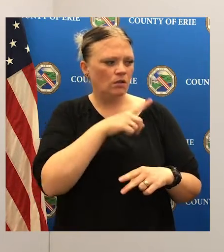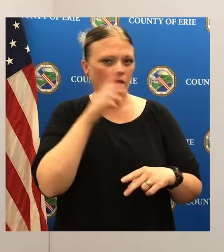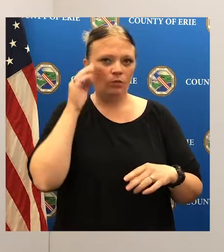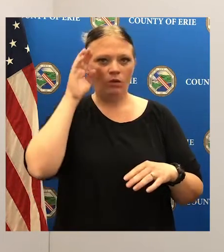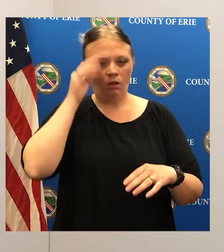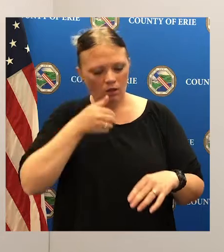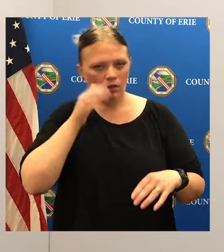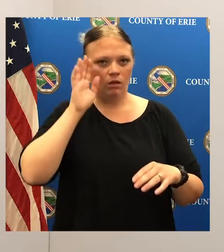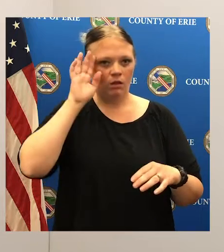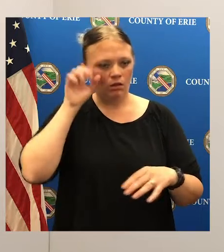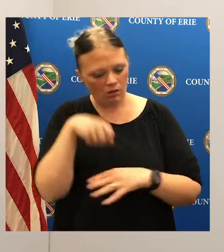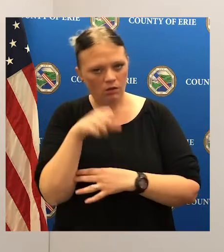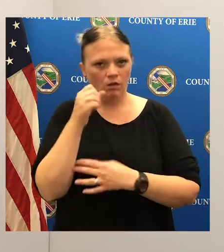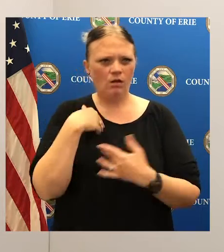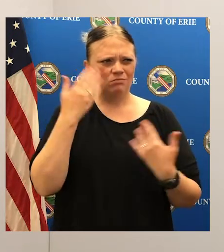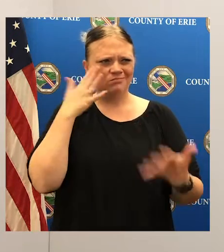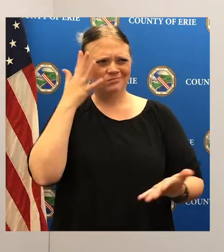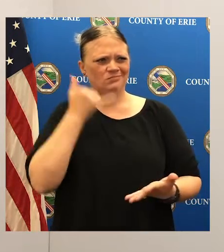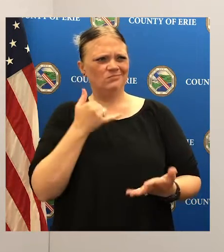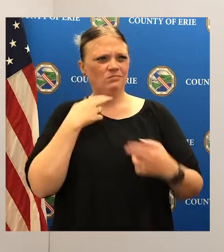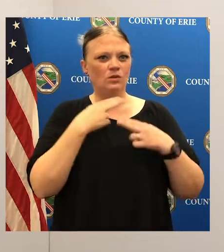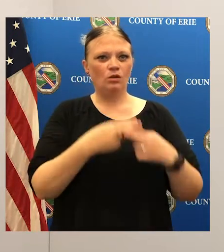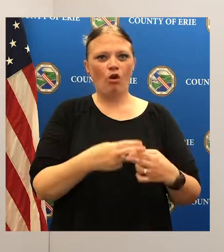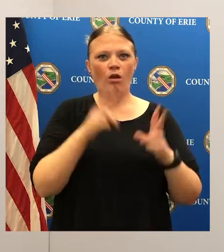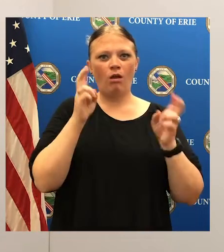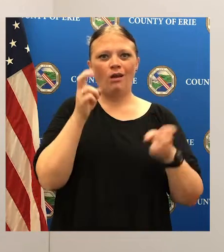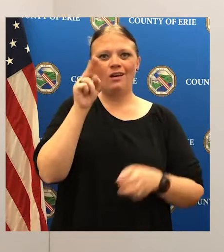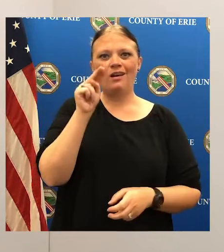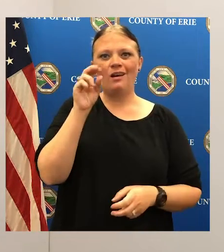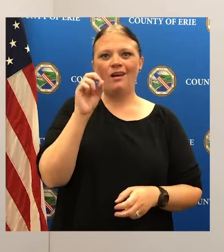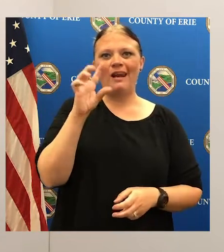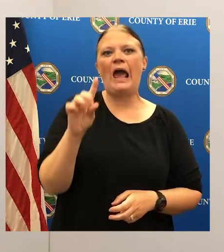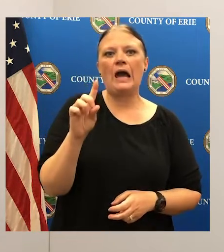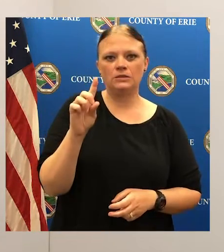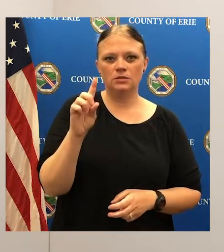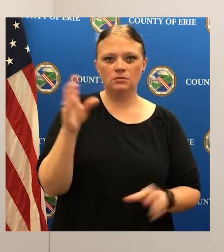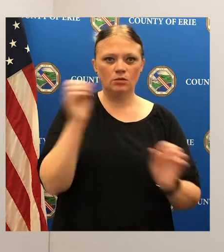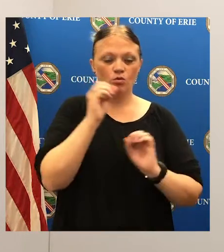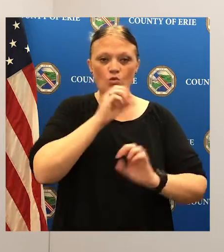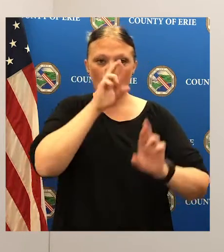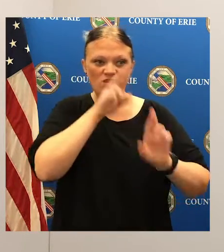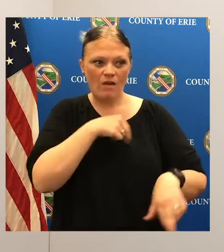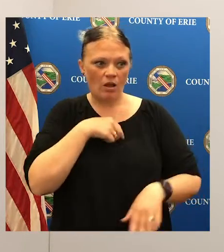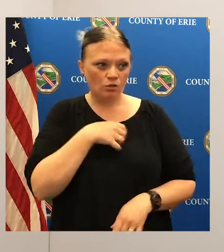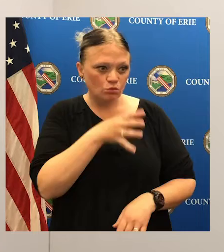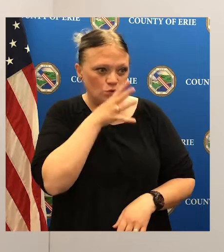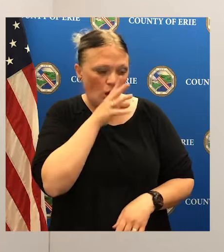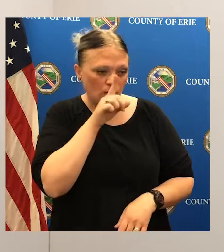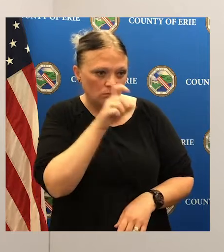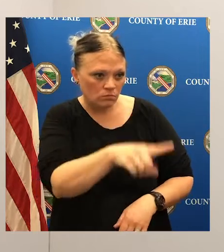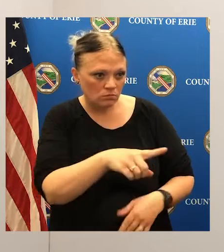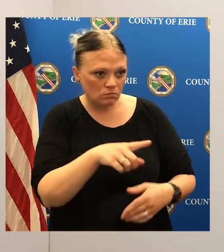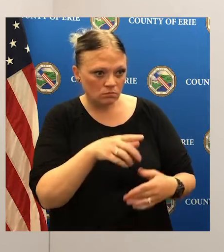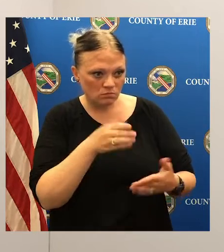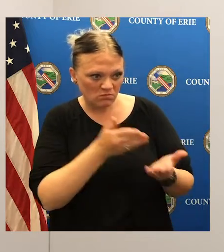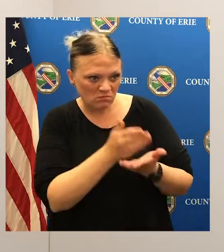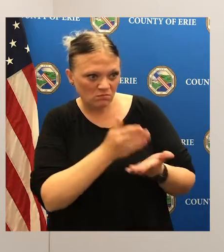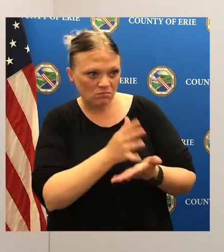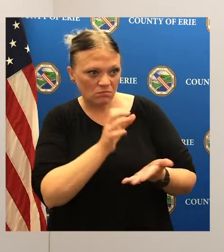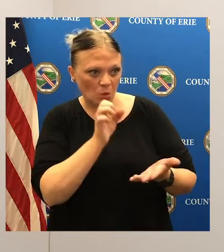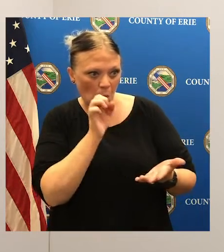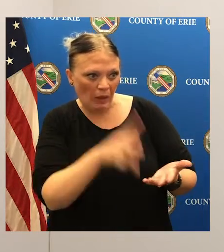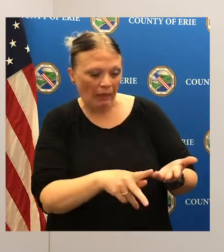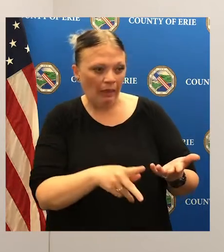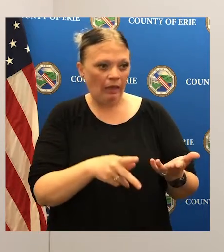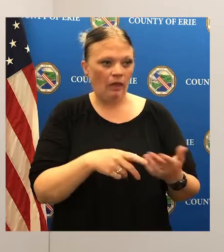like this. Didn't really know why. That's called the nod. They're non-responsive when you talk to them. You ask them, hey, are